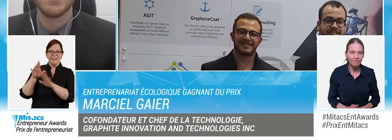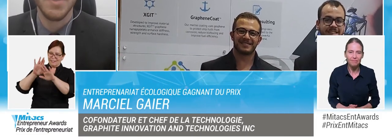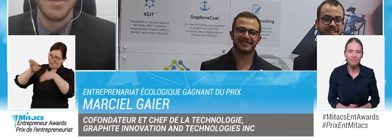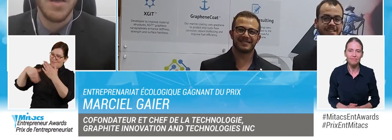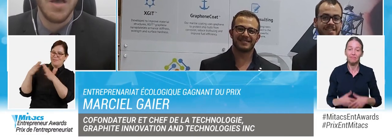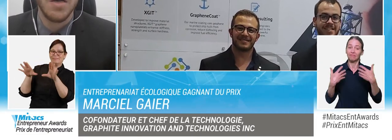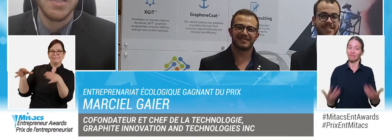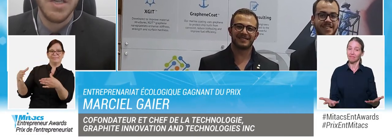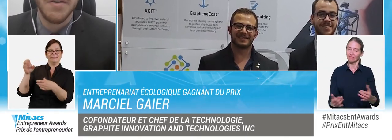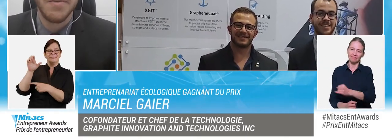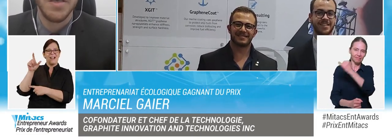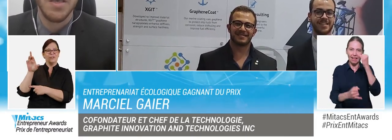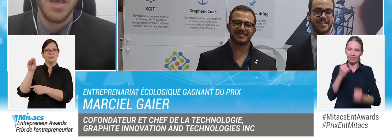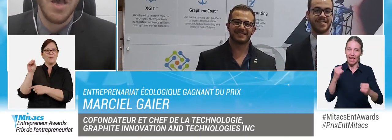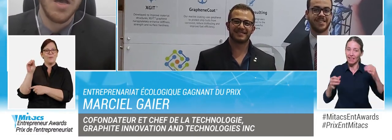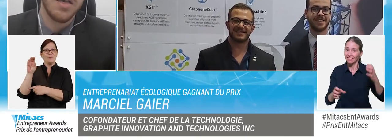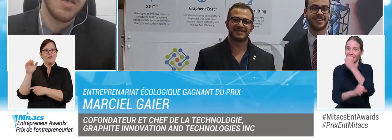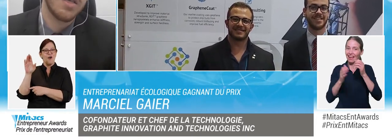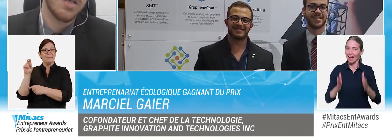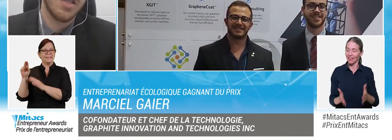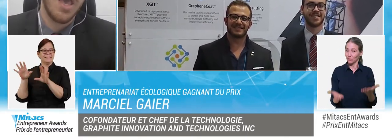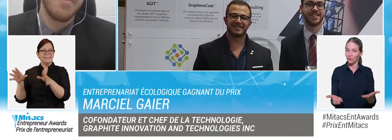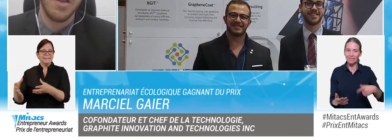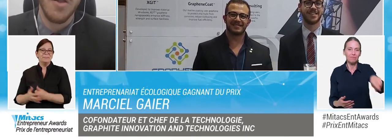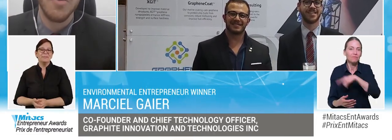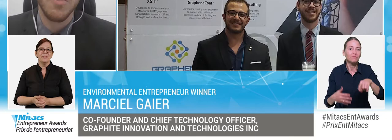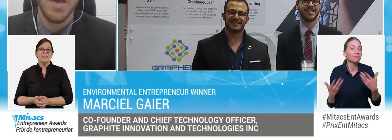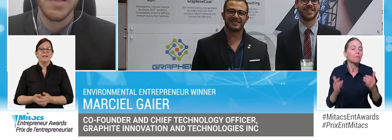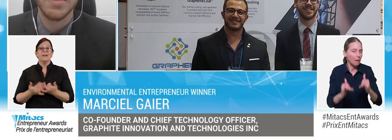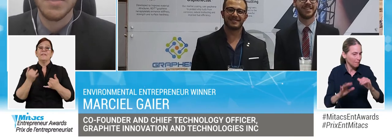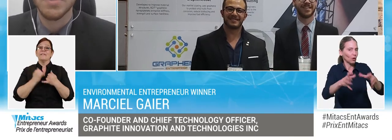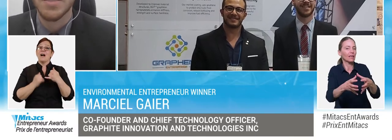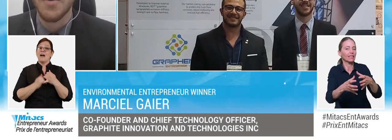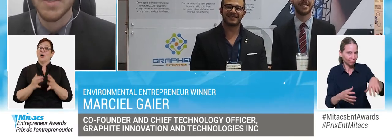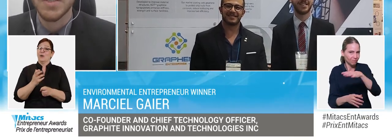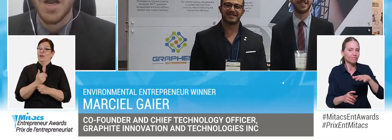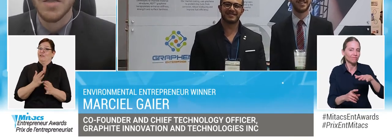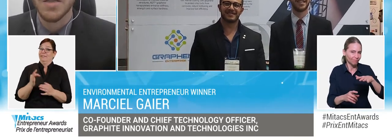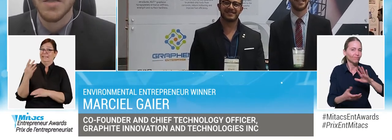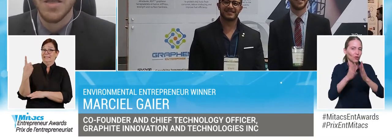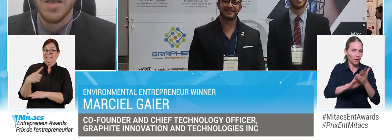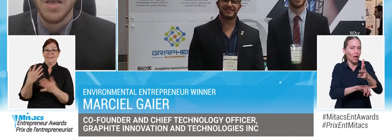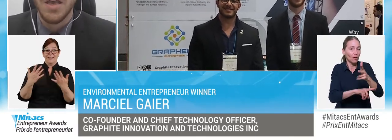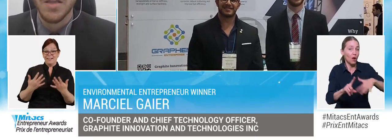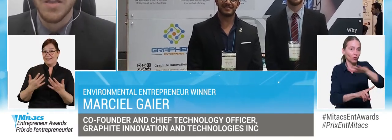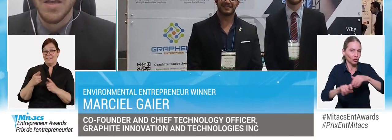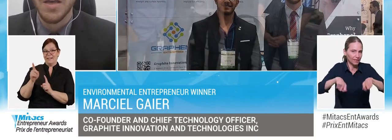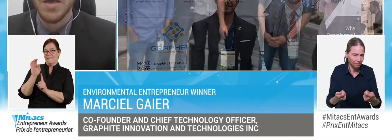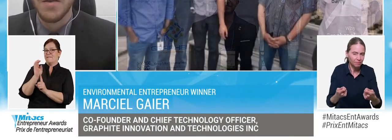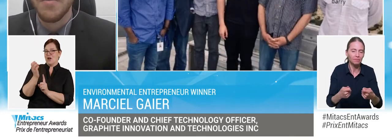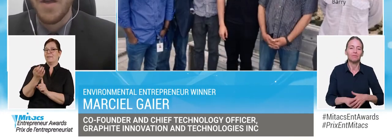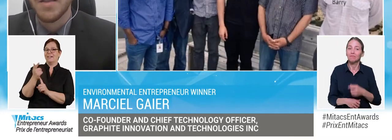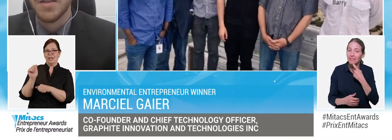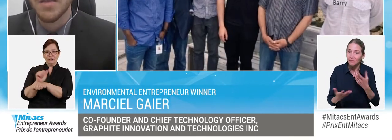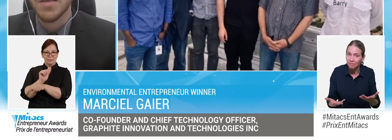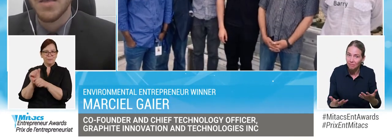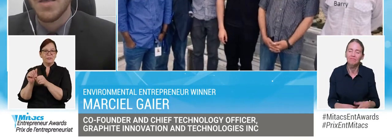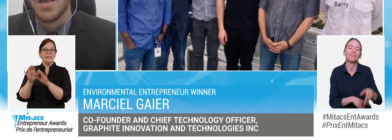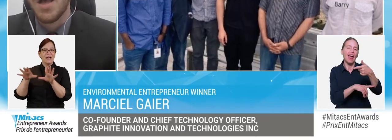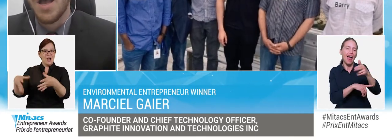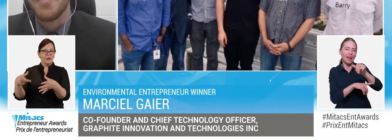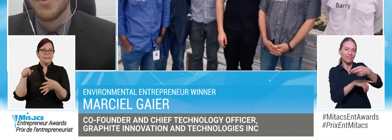environment. Surely, it came a long way since we started. And